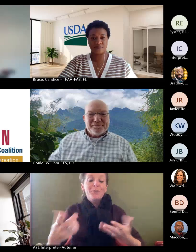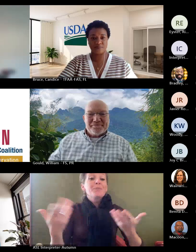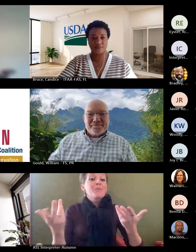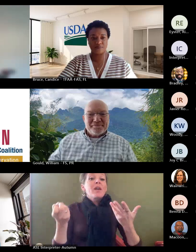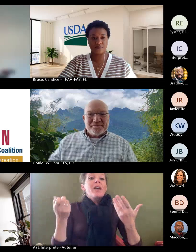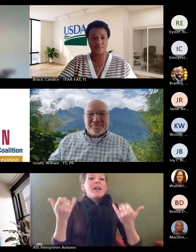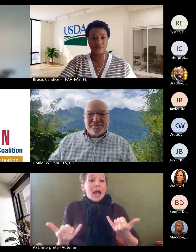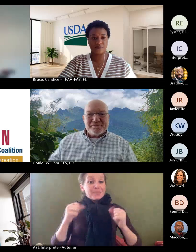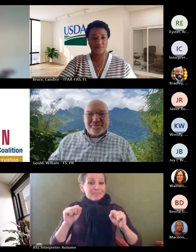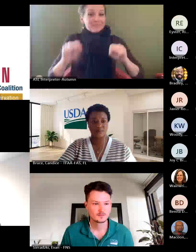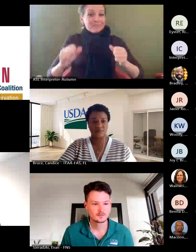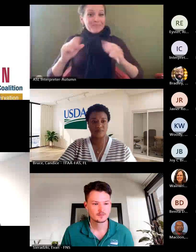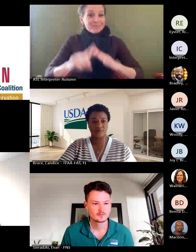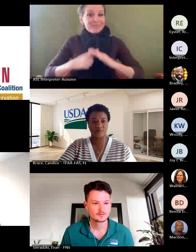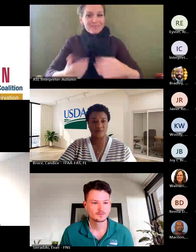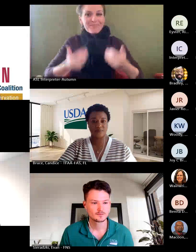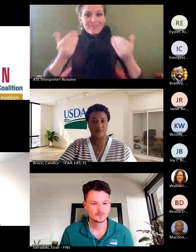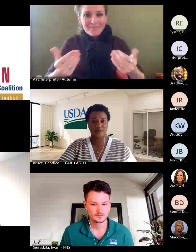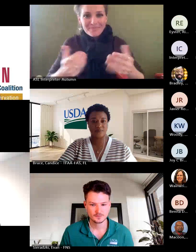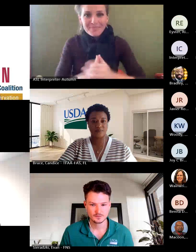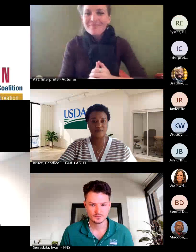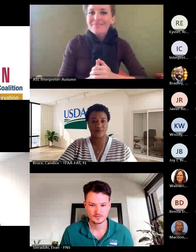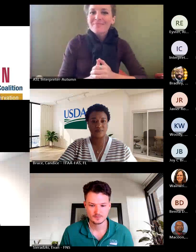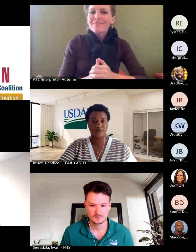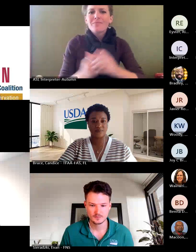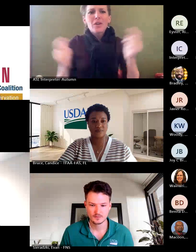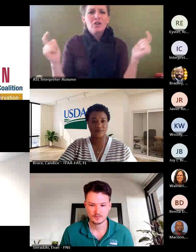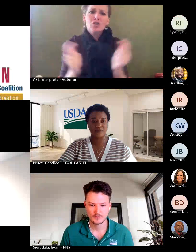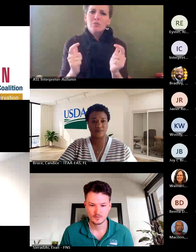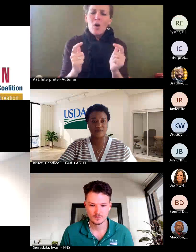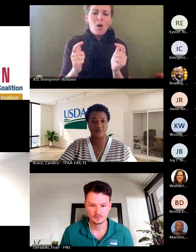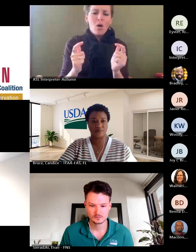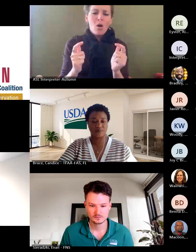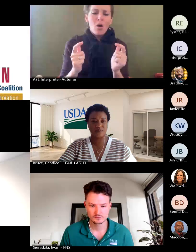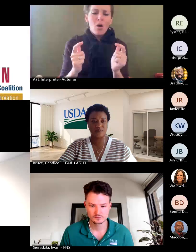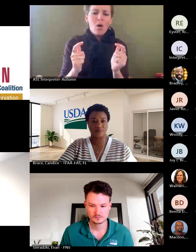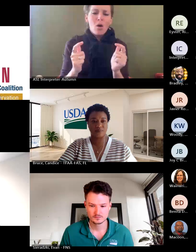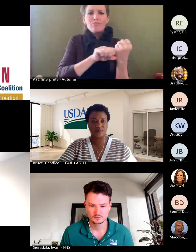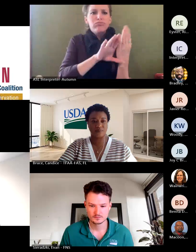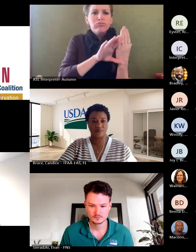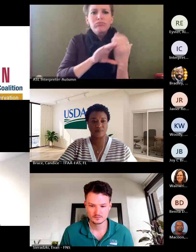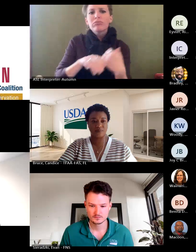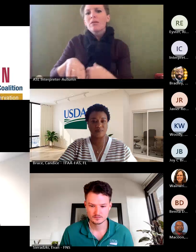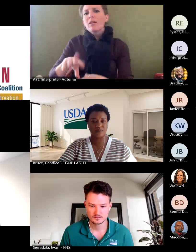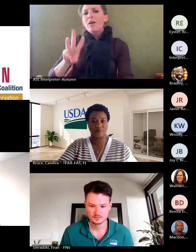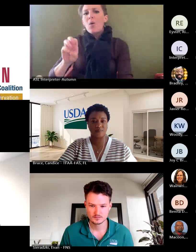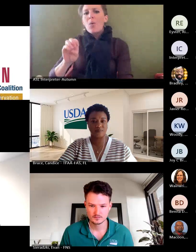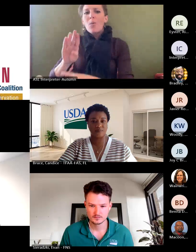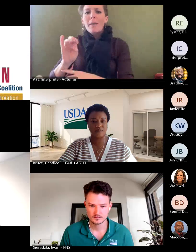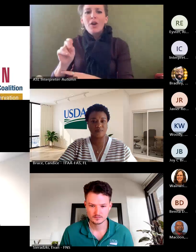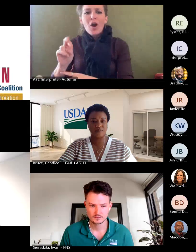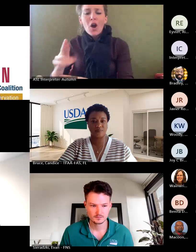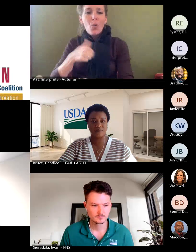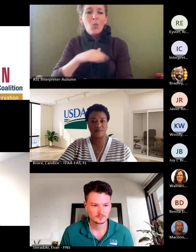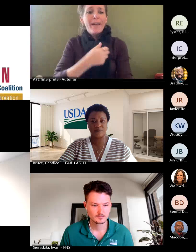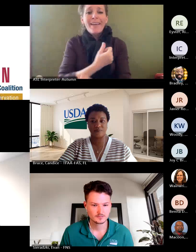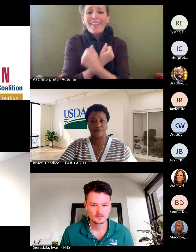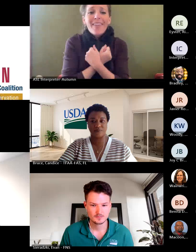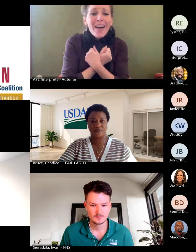want to add, because of the small size of today's webinar and the fact that we love when these things are engaging and interactive, please feel free